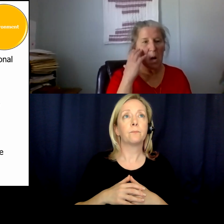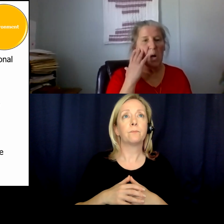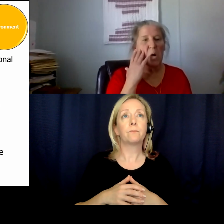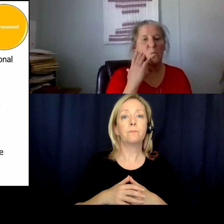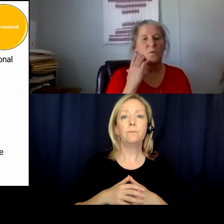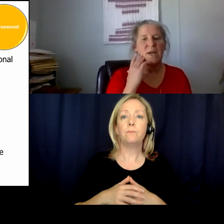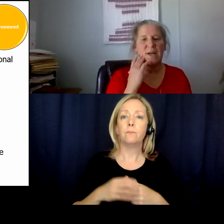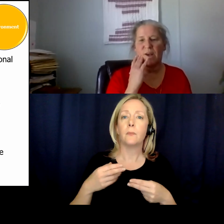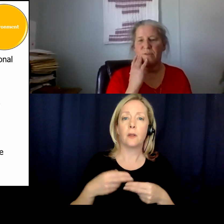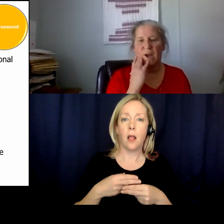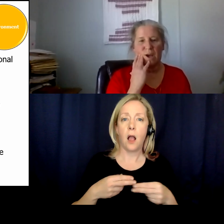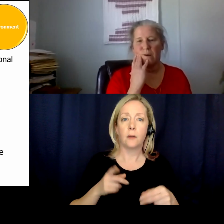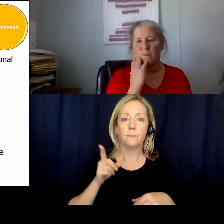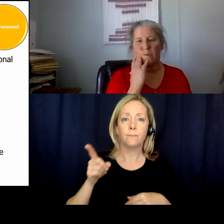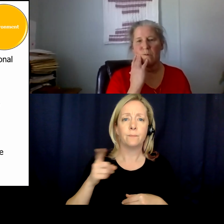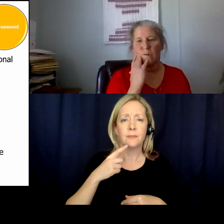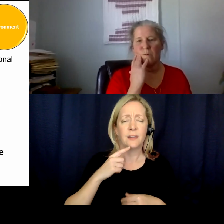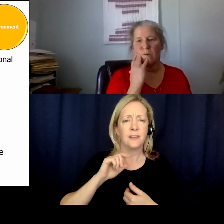establishing routines, I think.